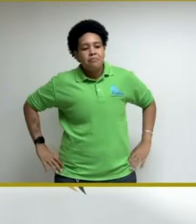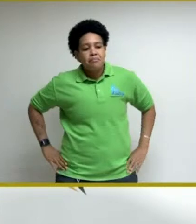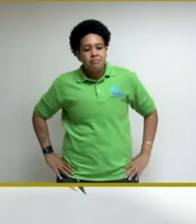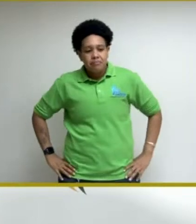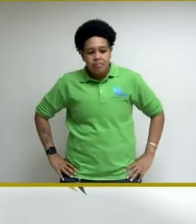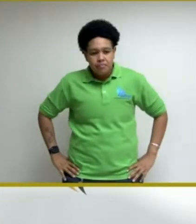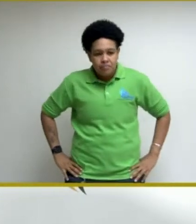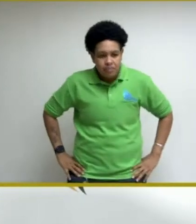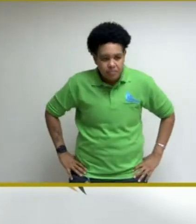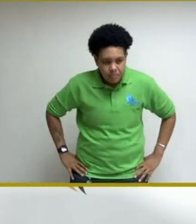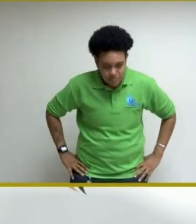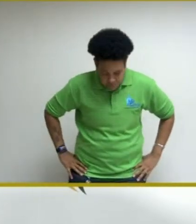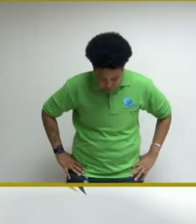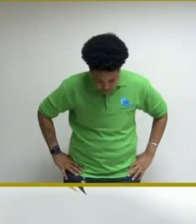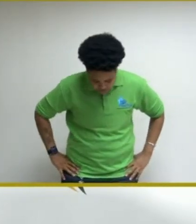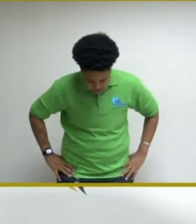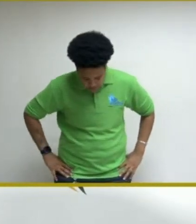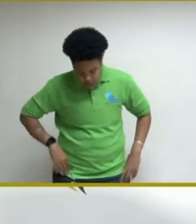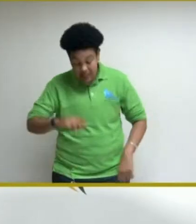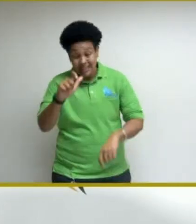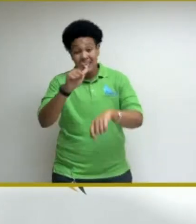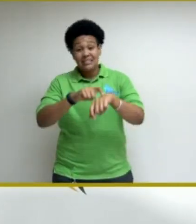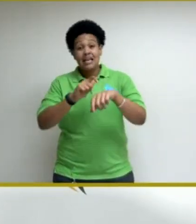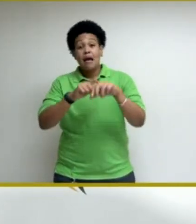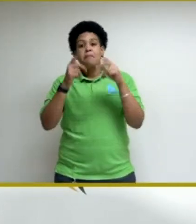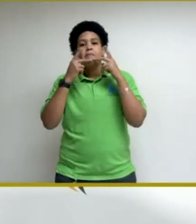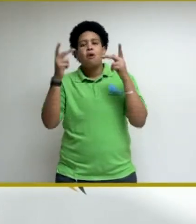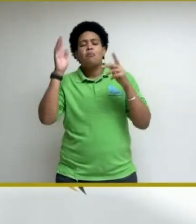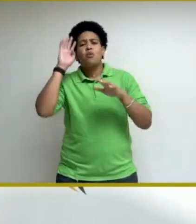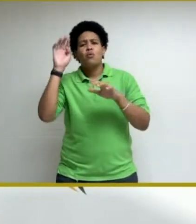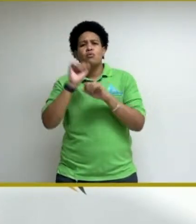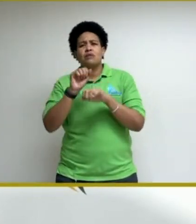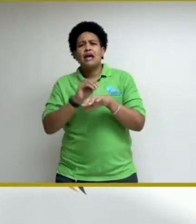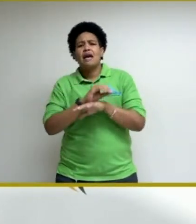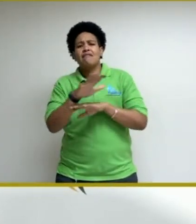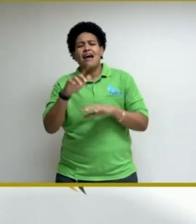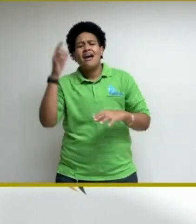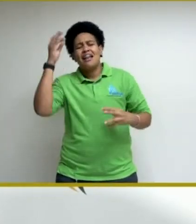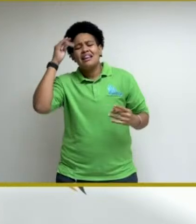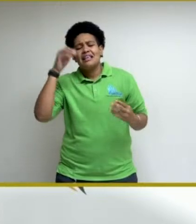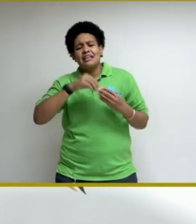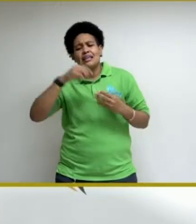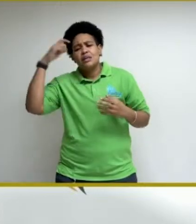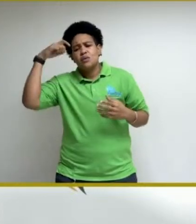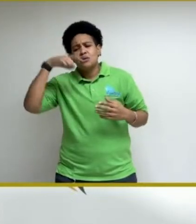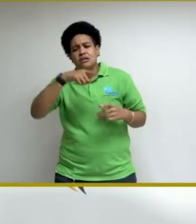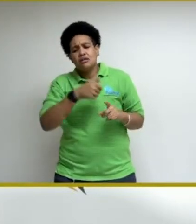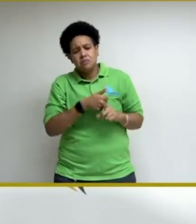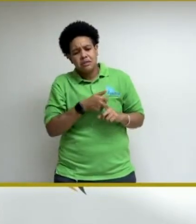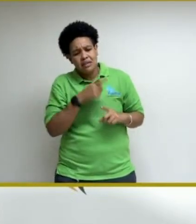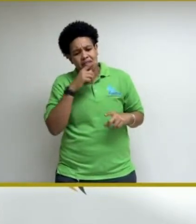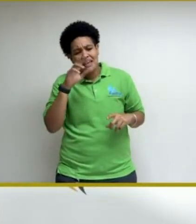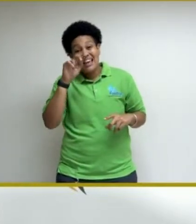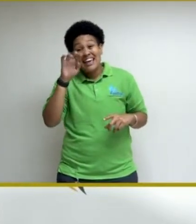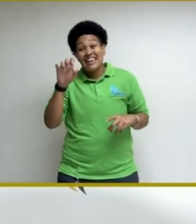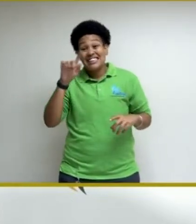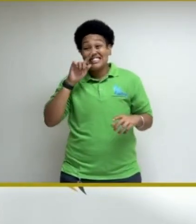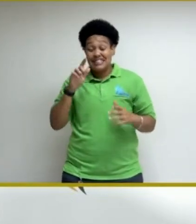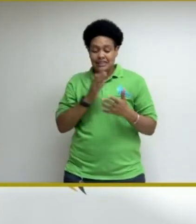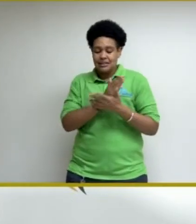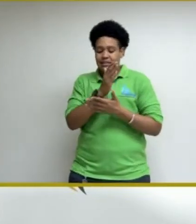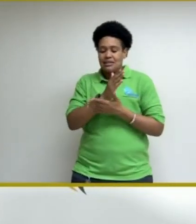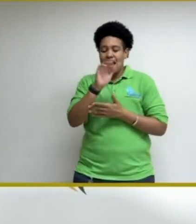point, of course, the public is so advised. I think in the wisdom of the executive arm of